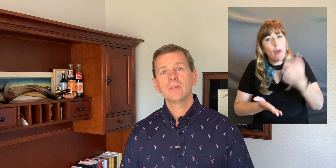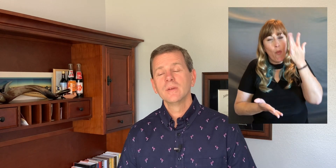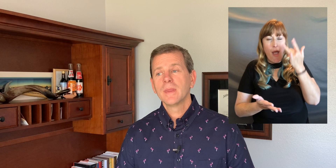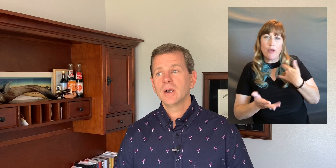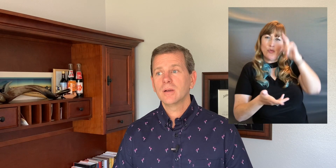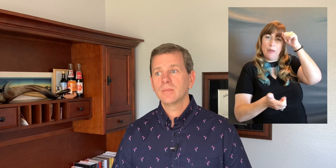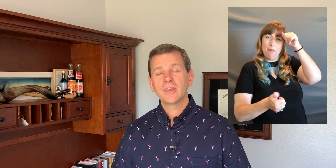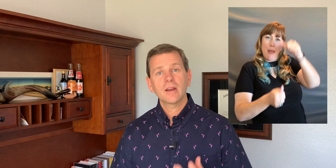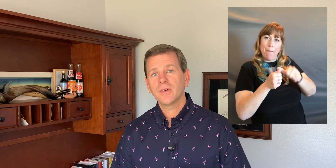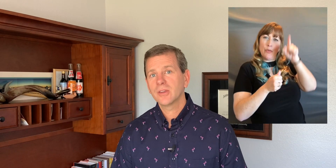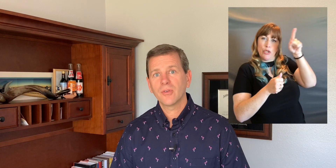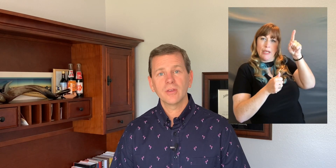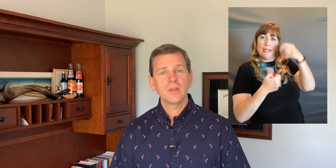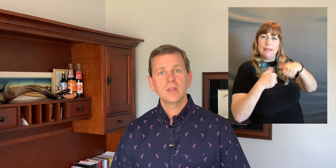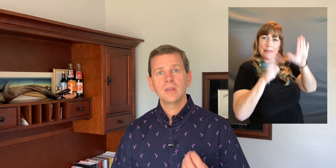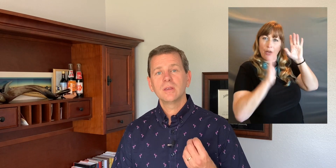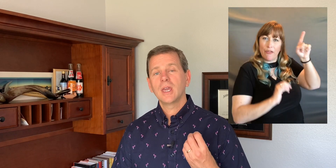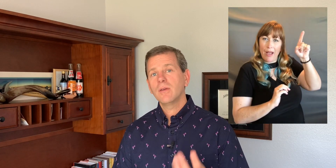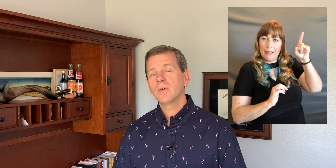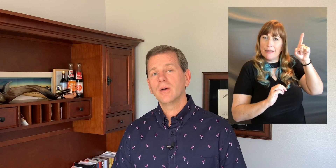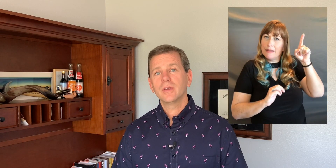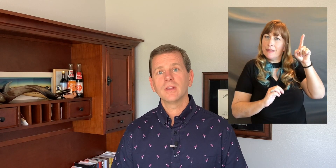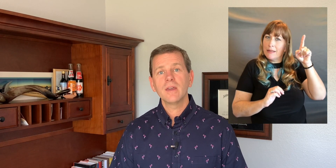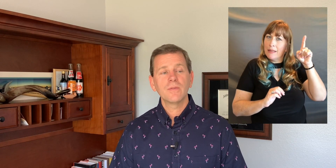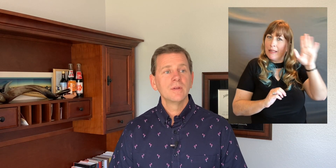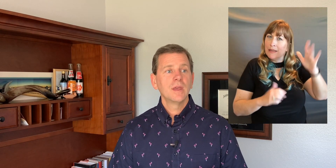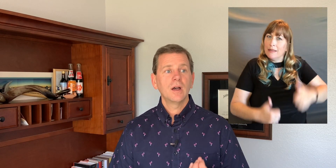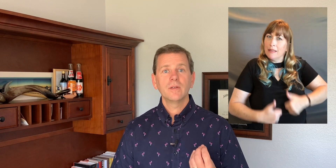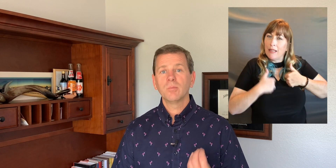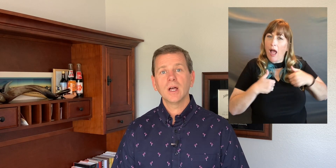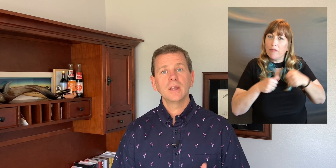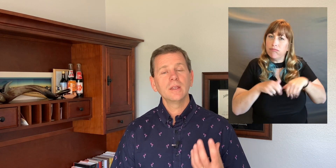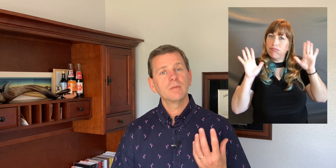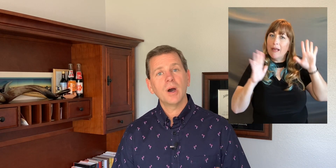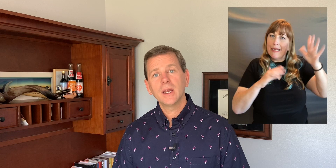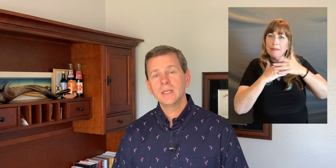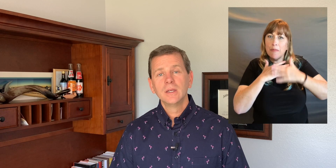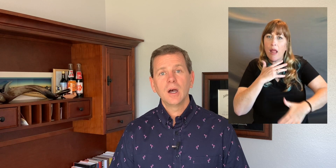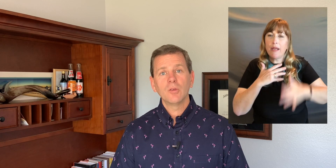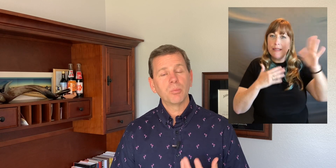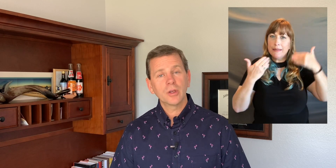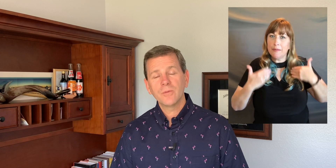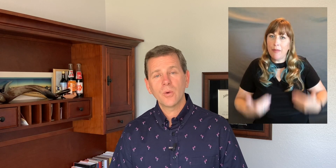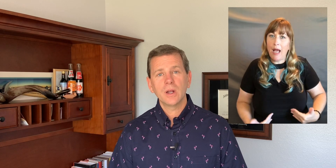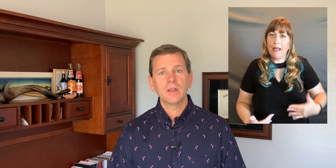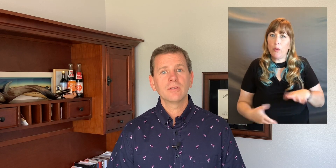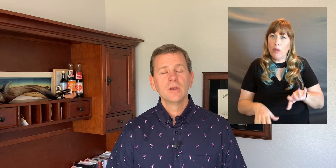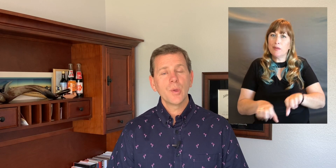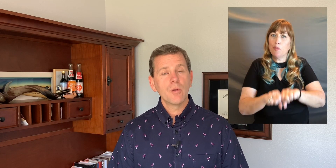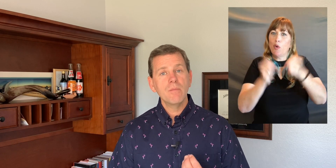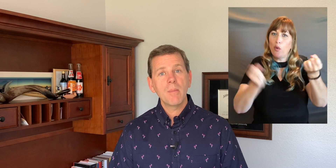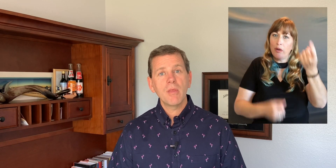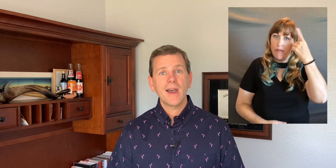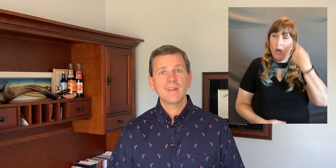his sacrifice for us that he gave of his life, his blood, his body was broken for us.